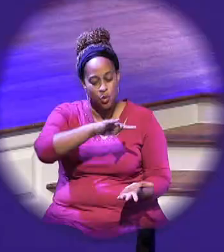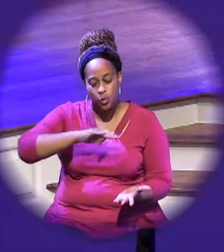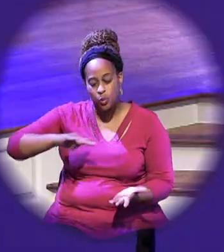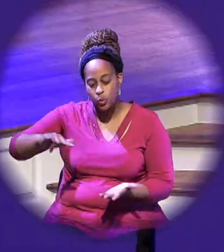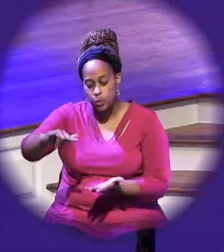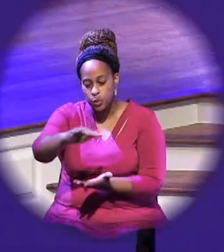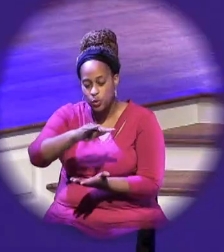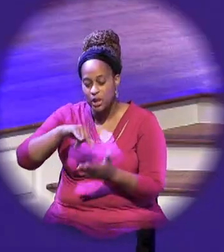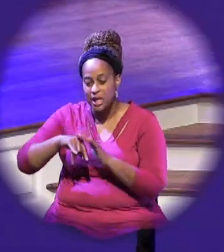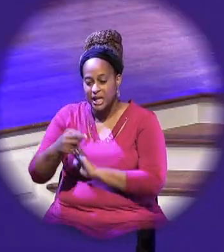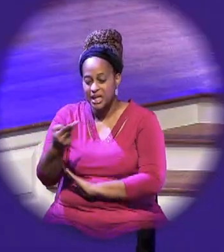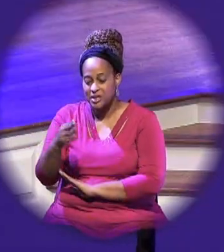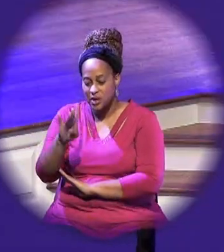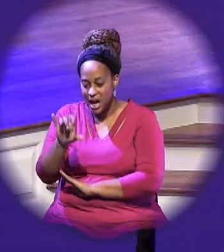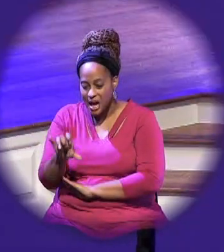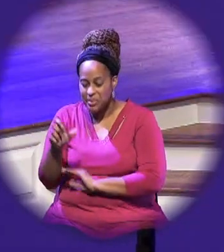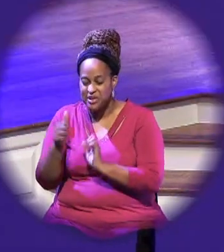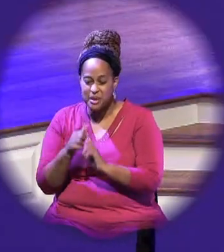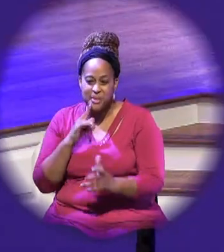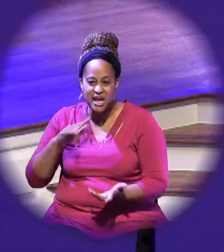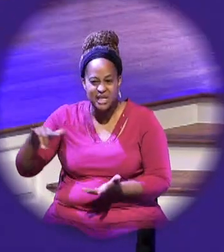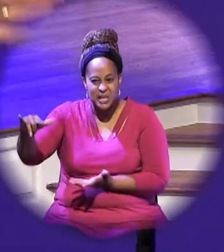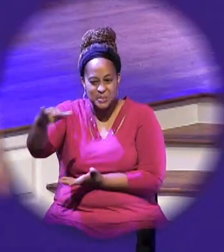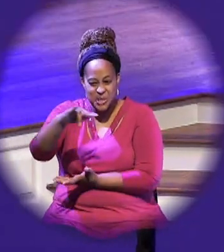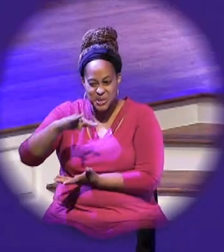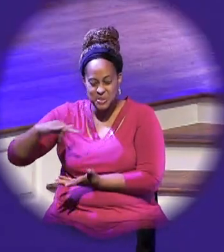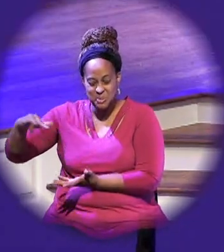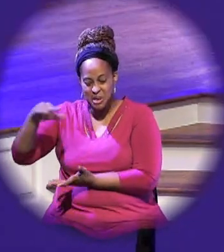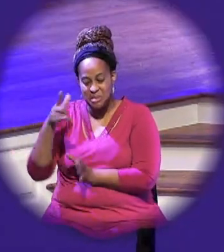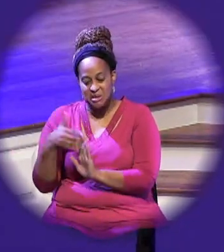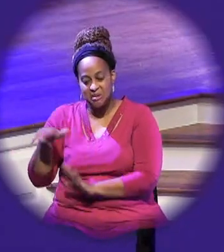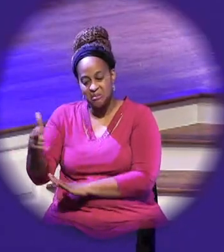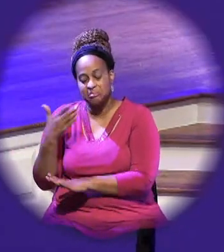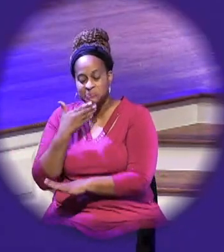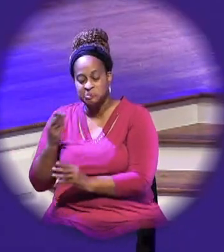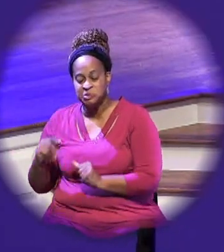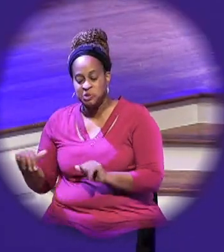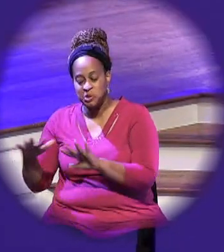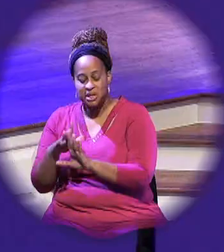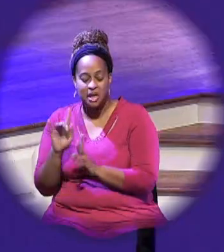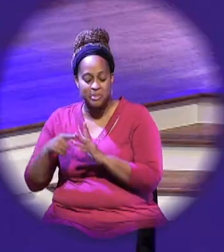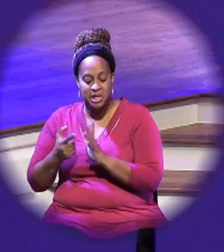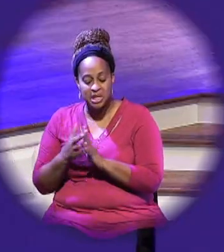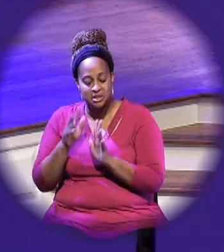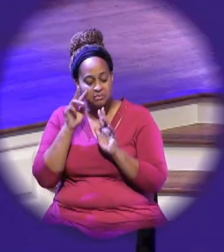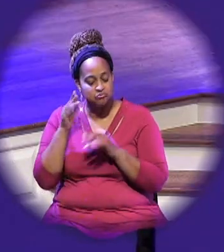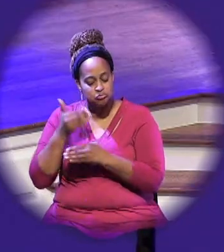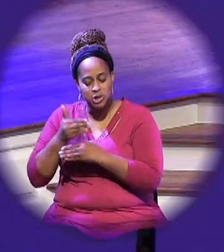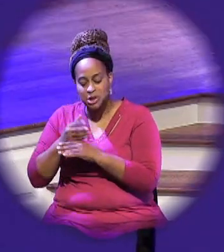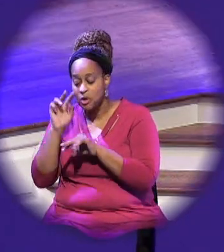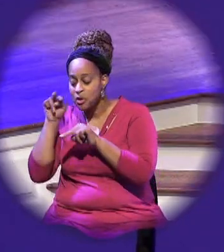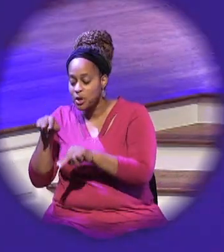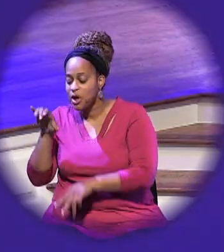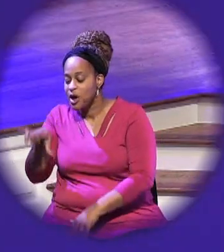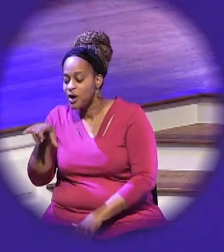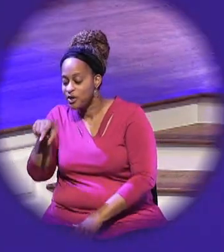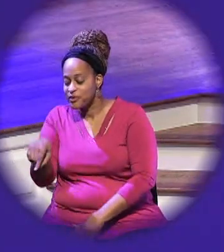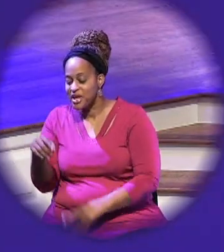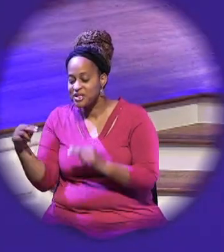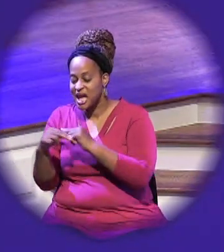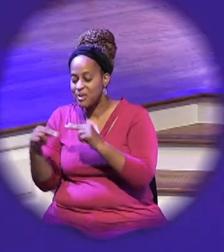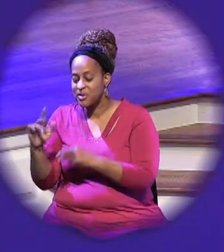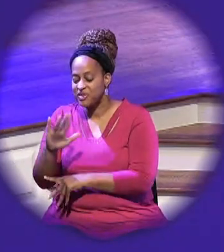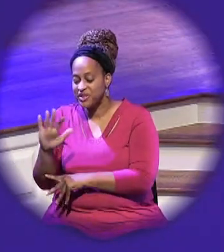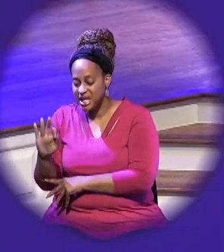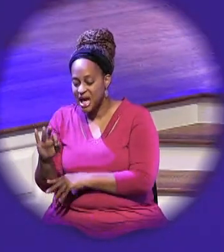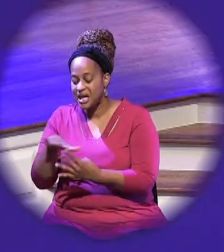flying into hobby, they might come around our side of town. And I love being able to look out the window and figure out, well, there's Highway